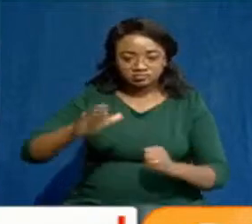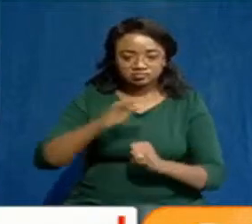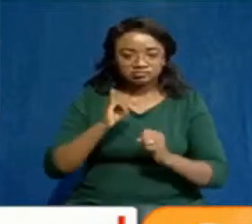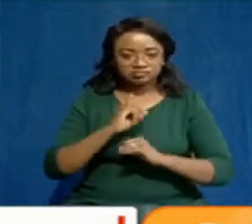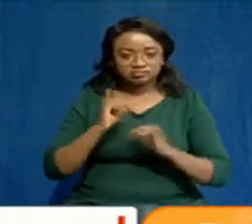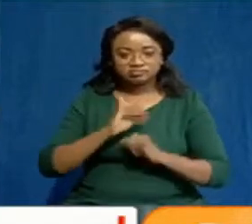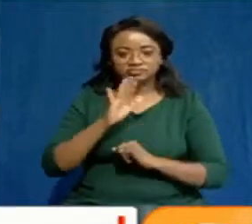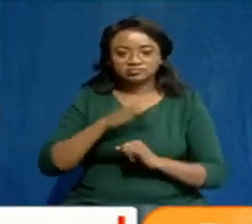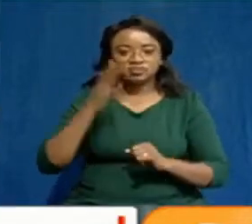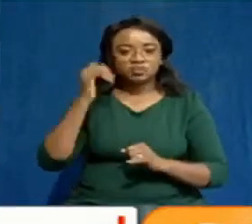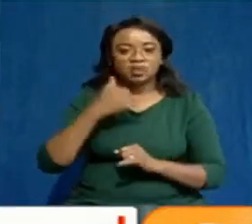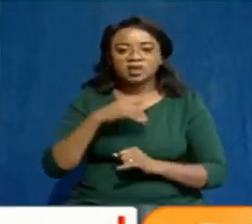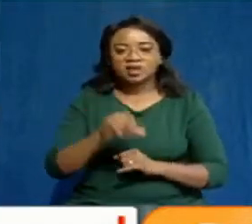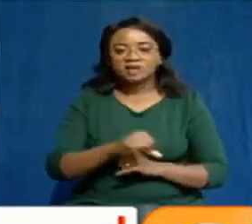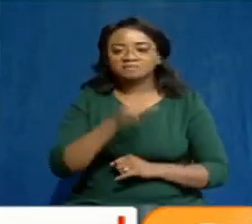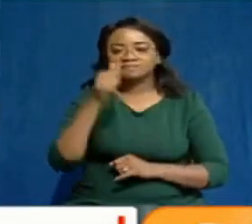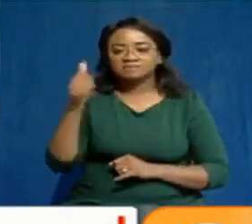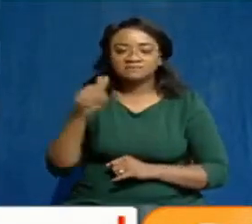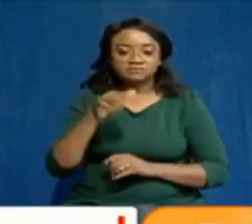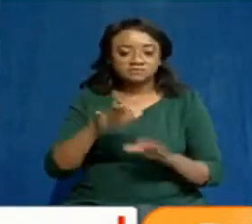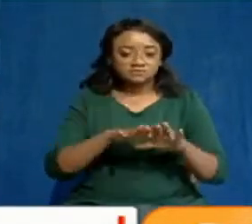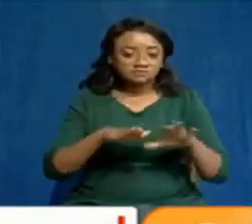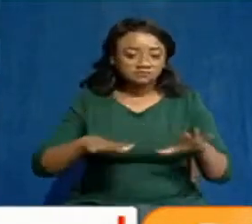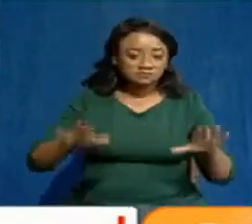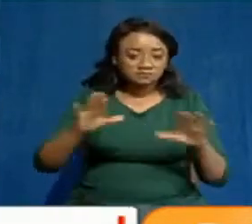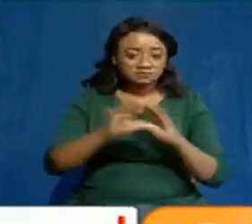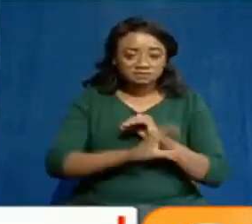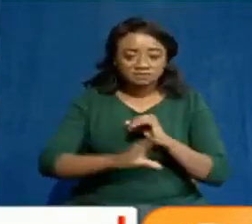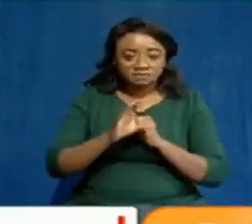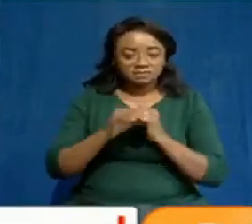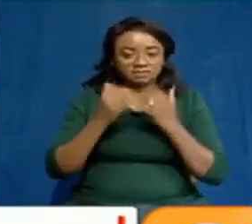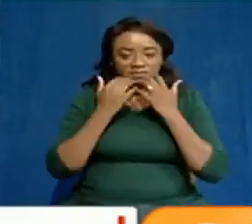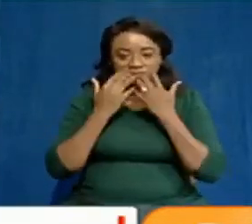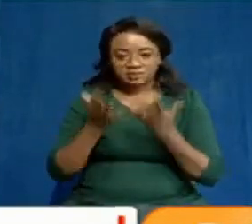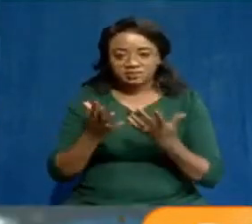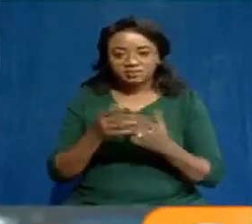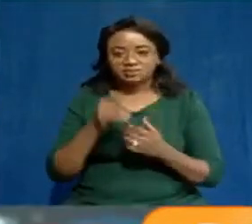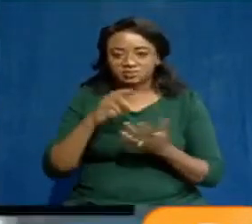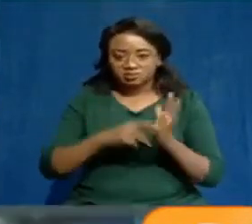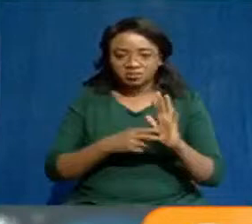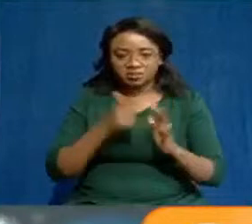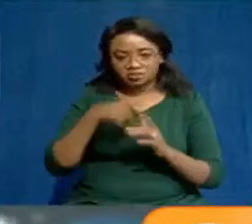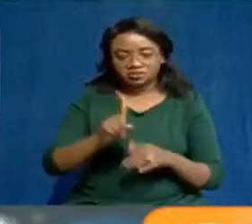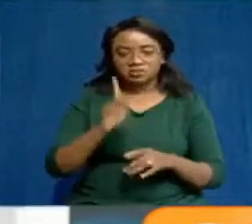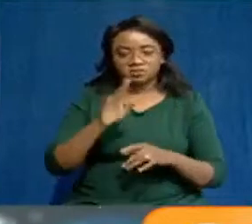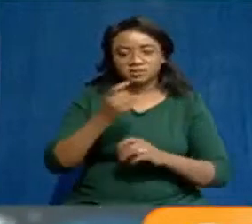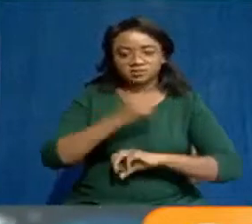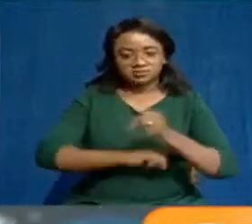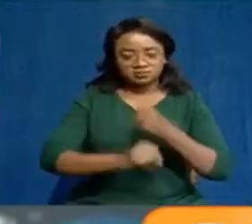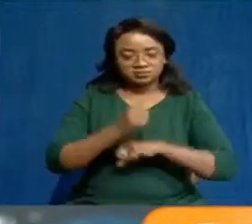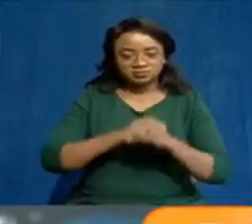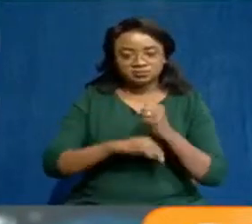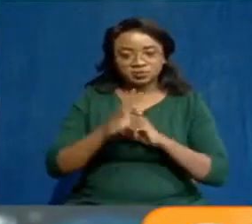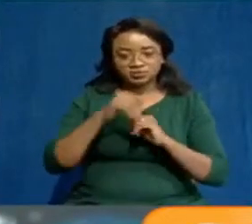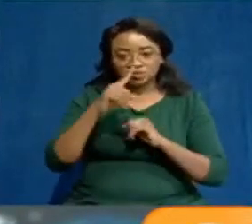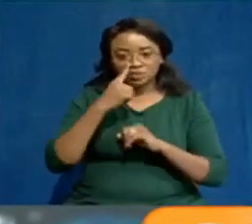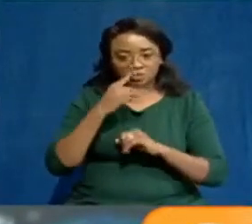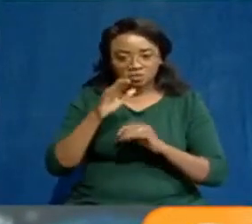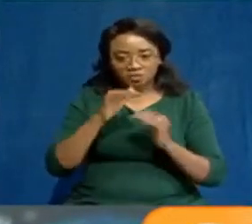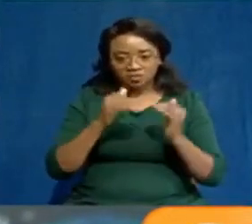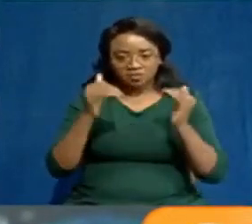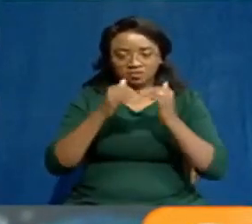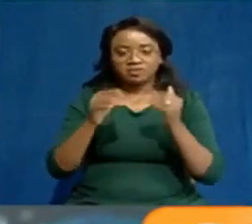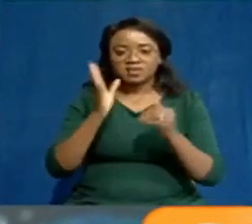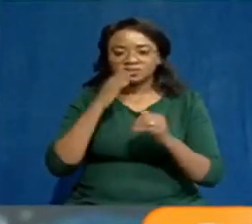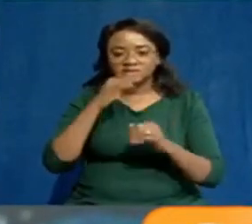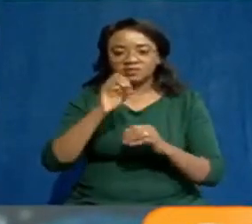have a spare mother earth. Mm-hmm. You essentially have to take inspired action at individual household level, properly dispose of